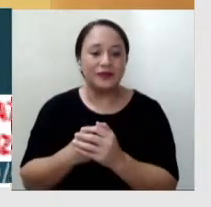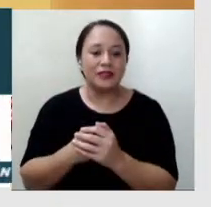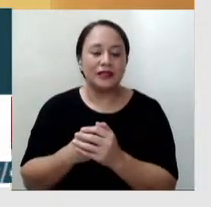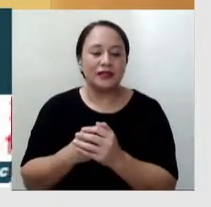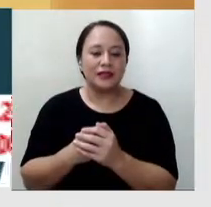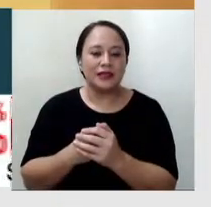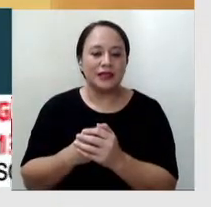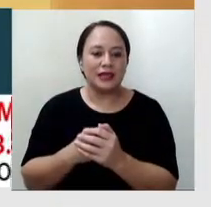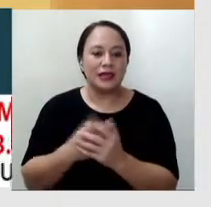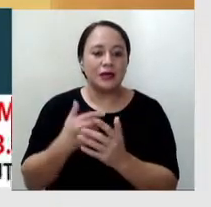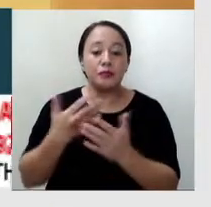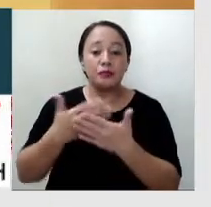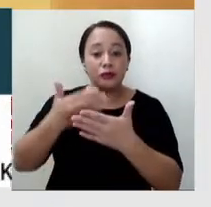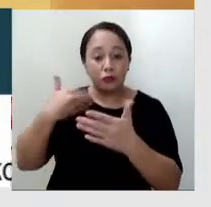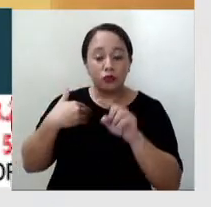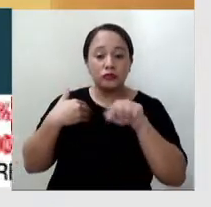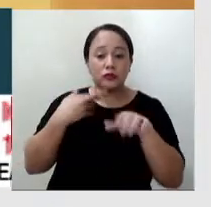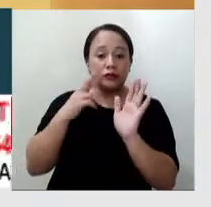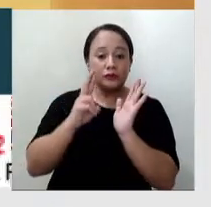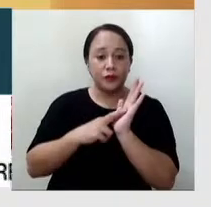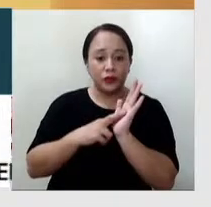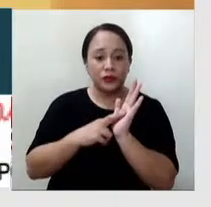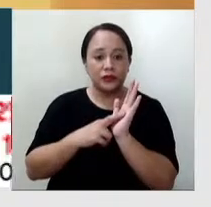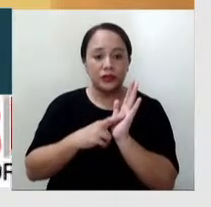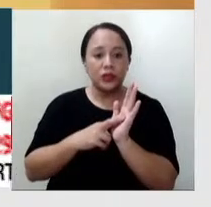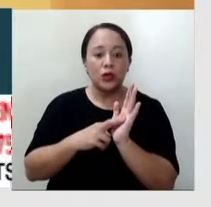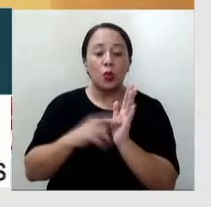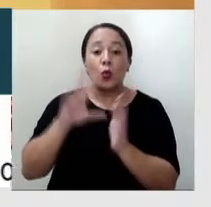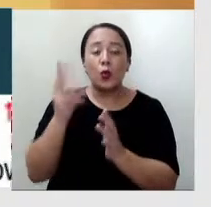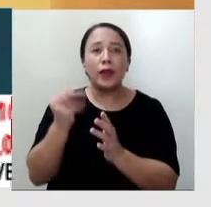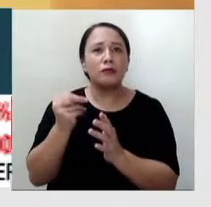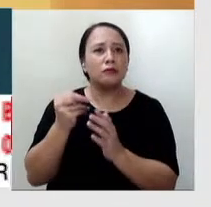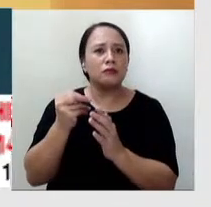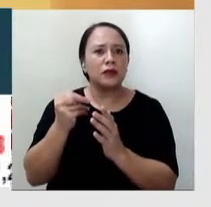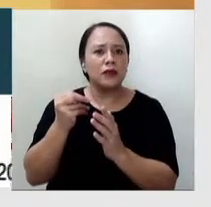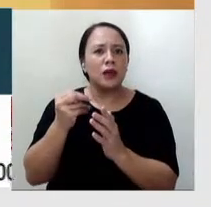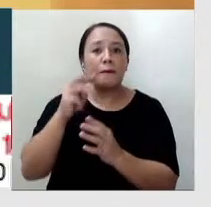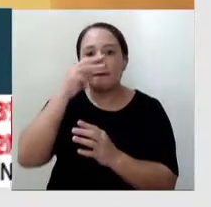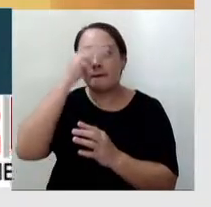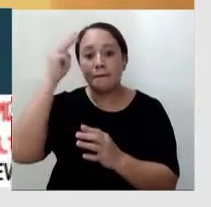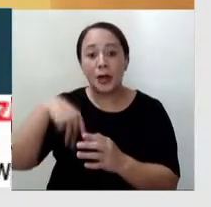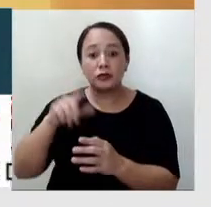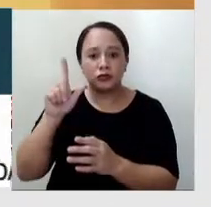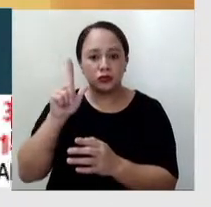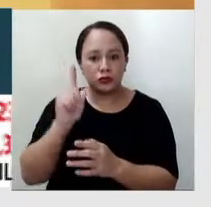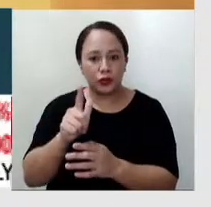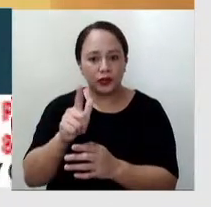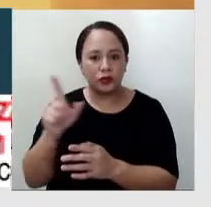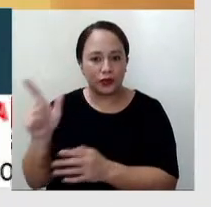reports. And the initial report was released in March of this year